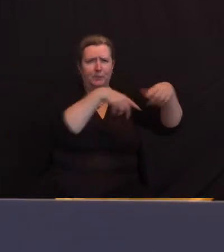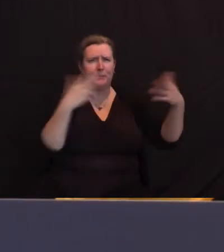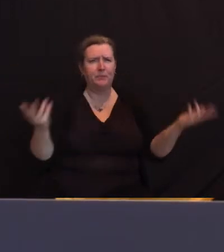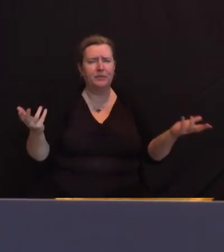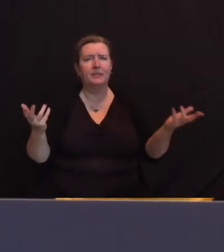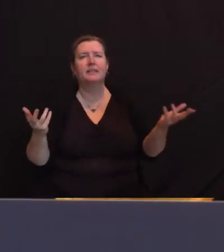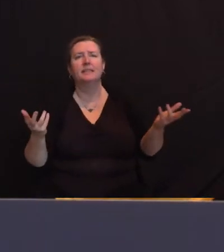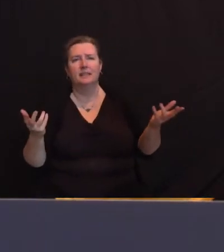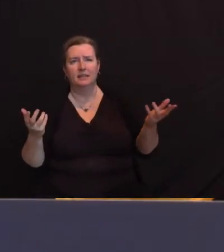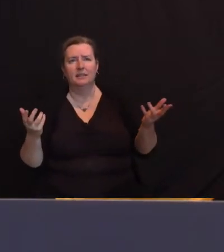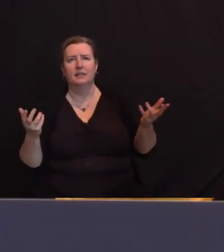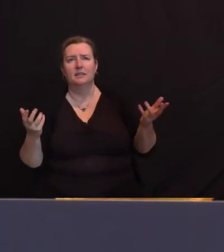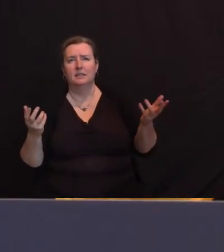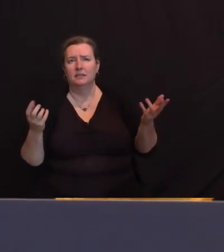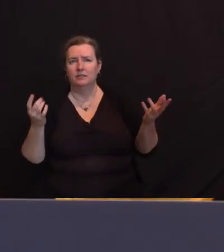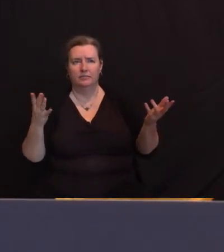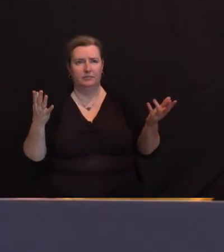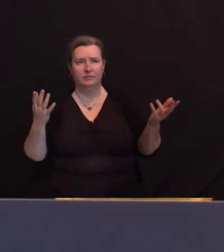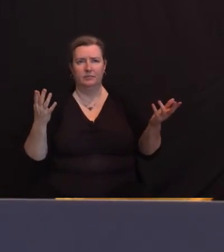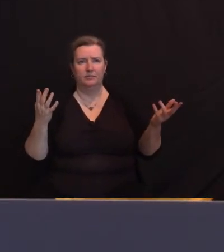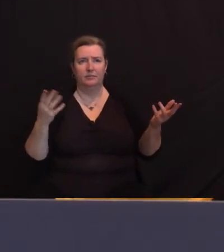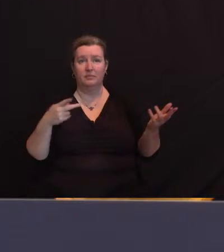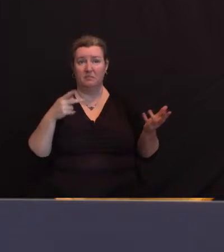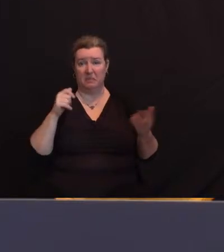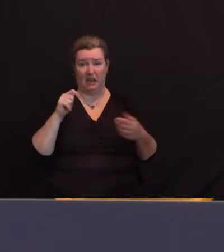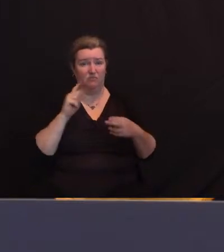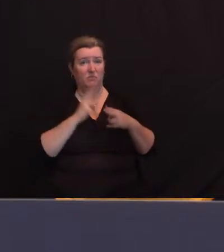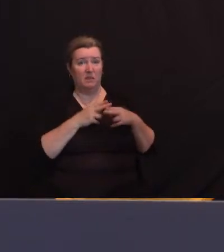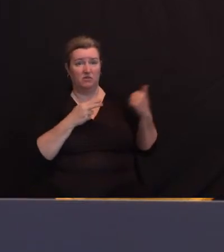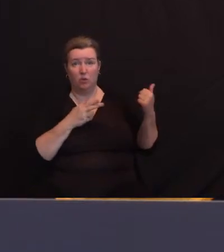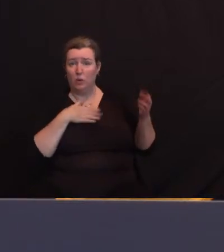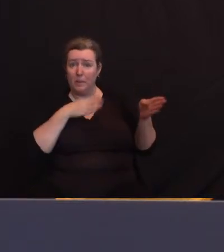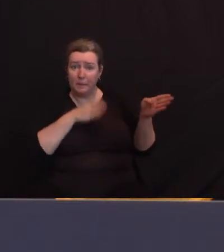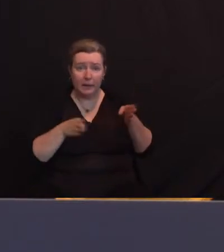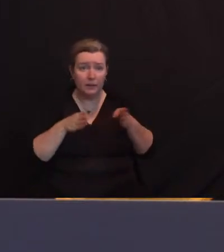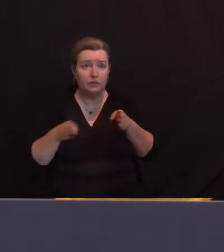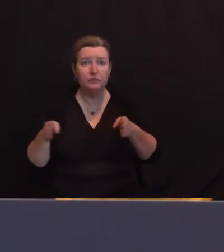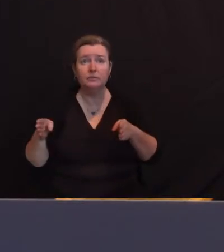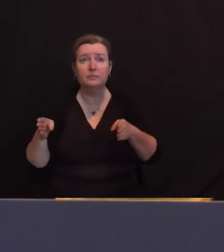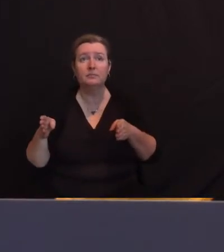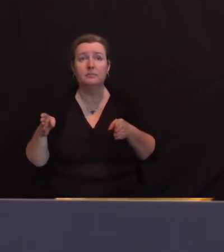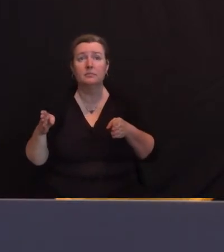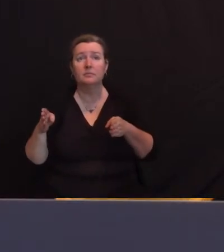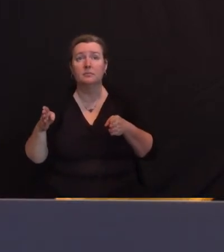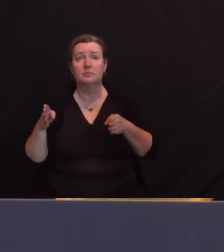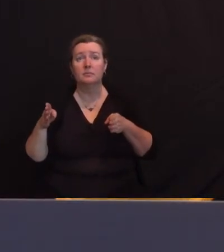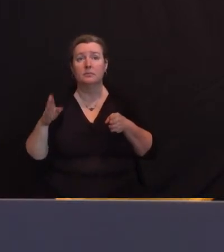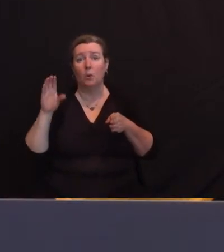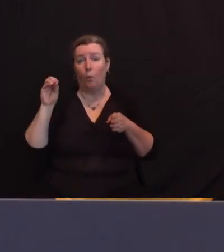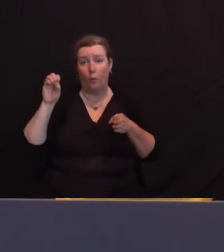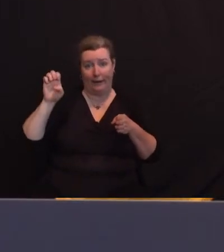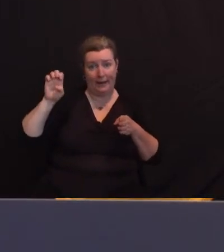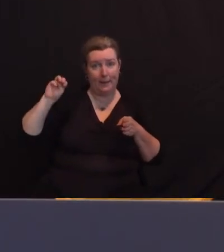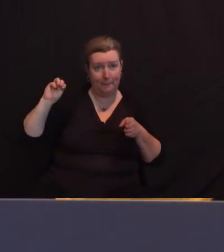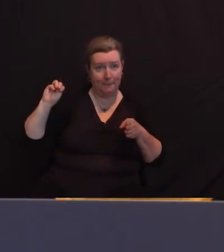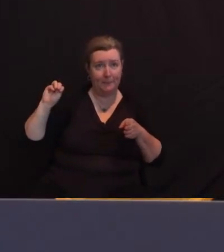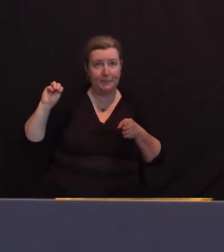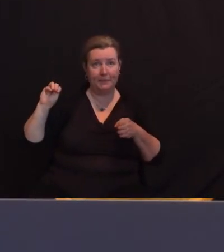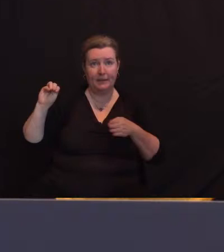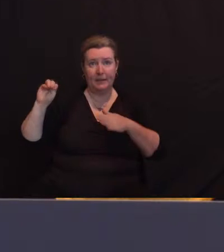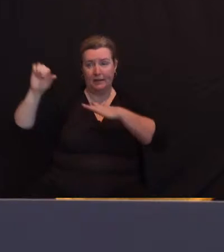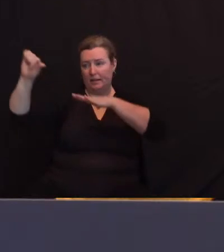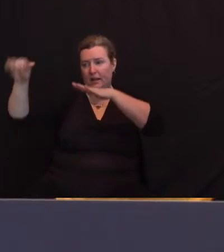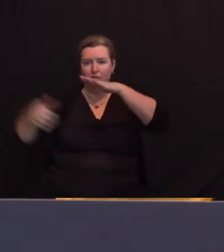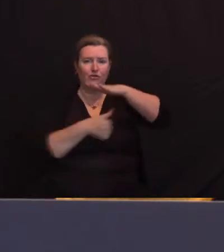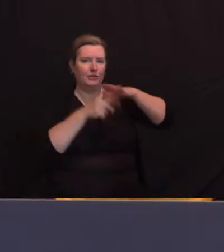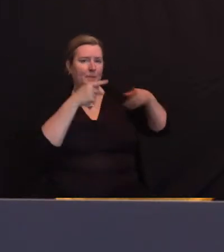mentioned about the preparations that we all have put into this, and the OEM, emergency management function, is under Pat's leadership, and he does